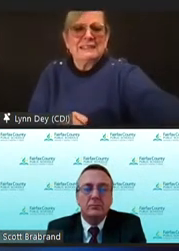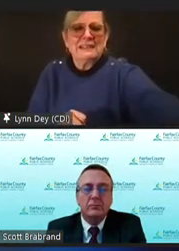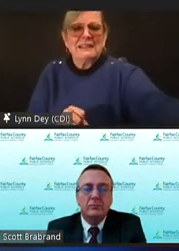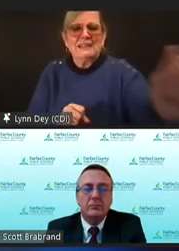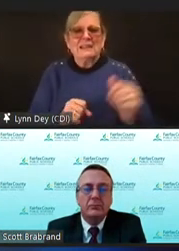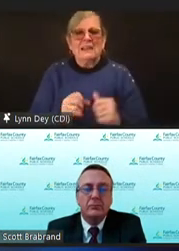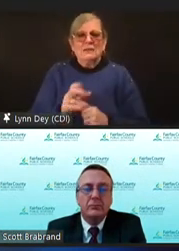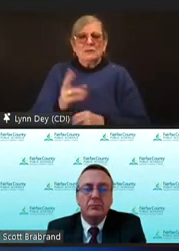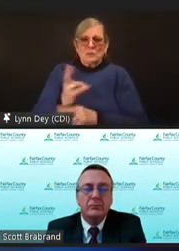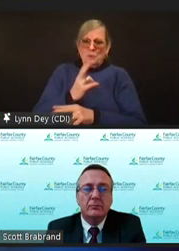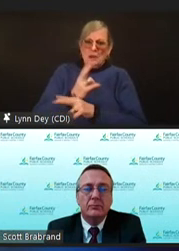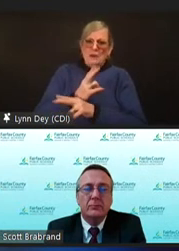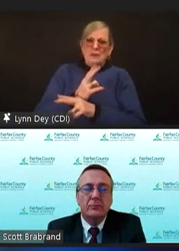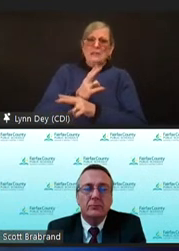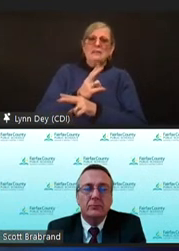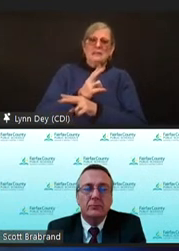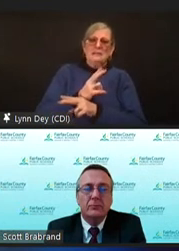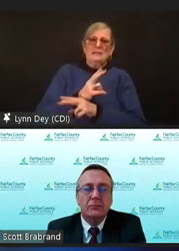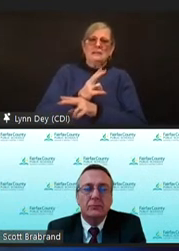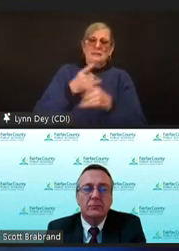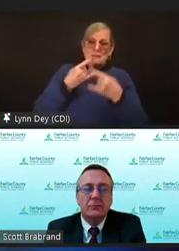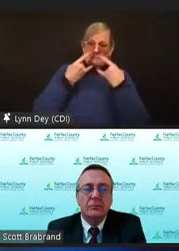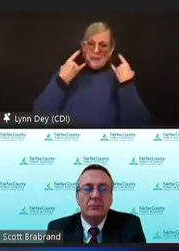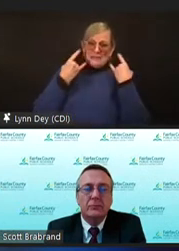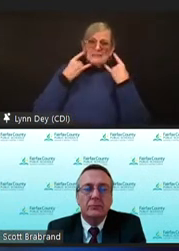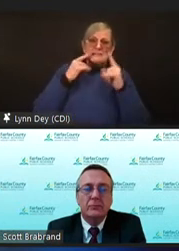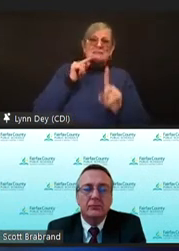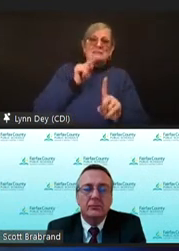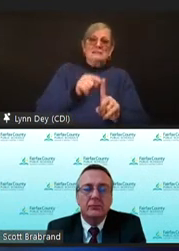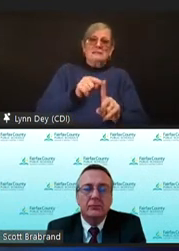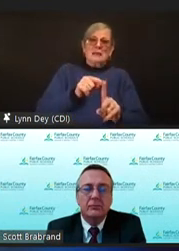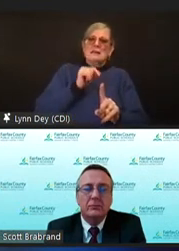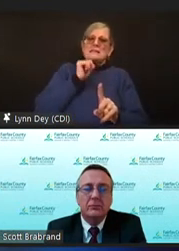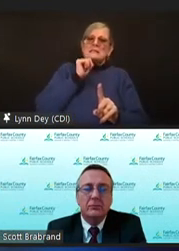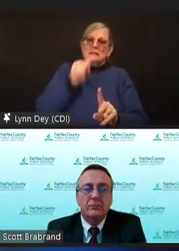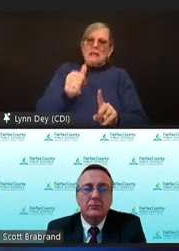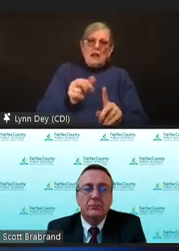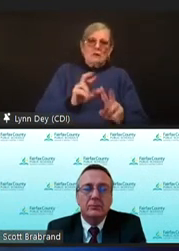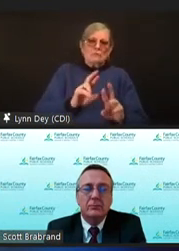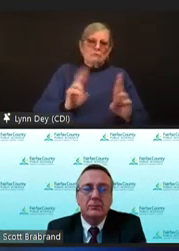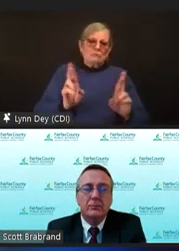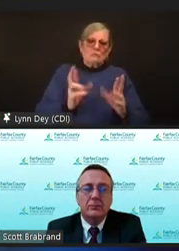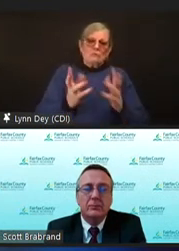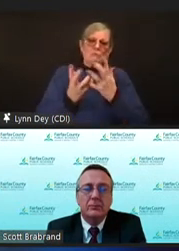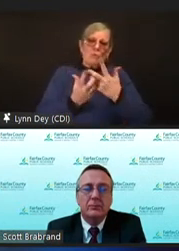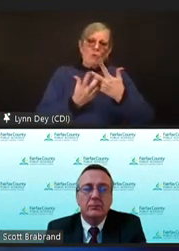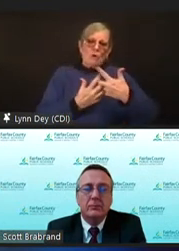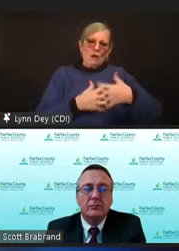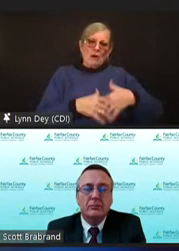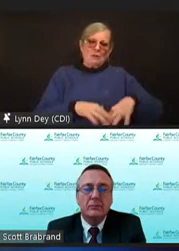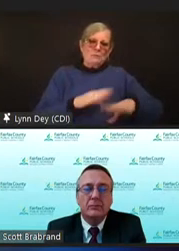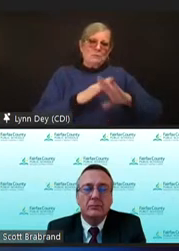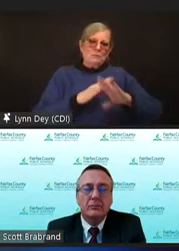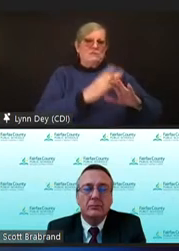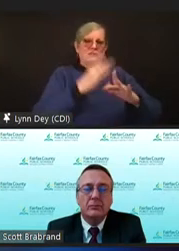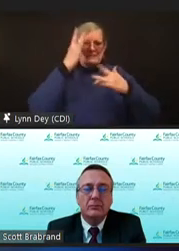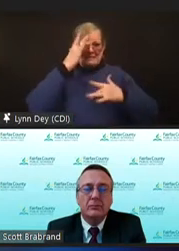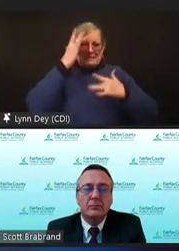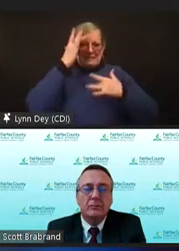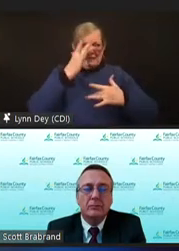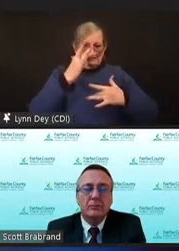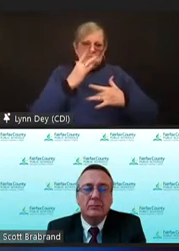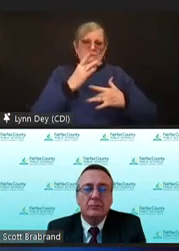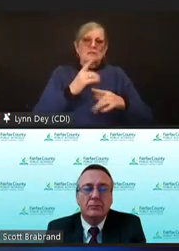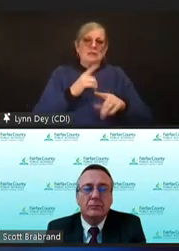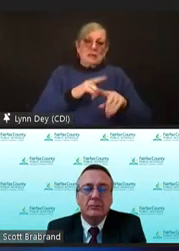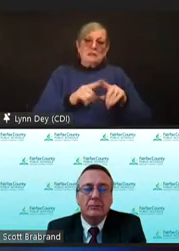strategy for prevention have been effective in keeping schools safe and keeping transmission of disease in schools very low,